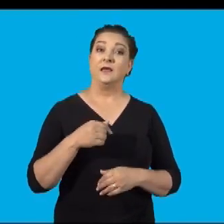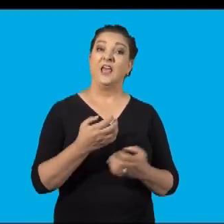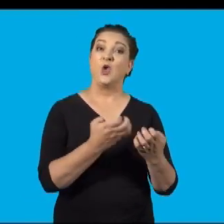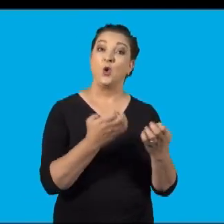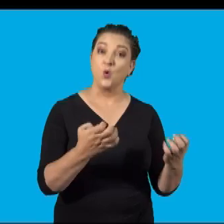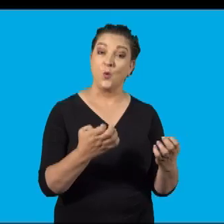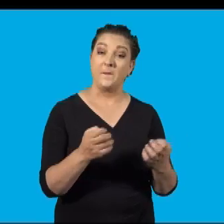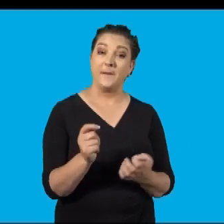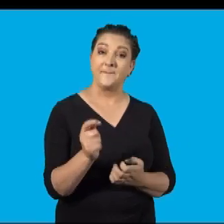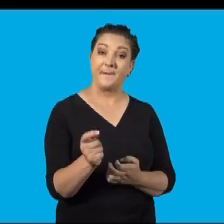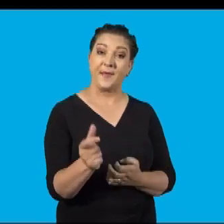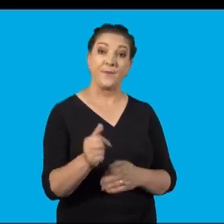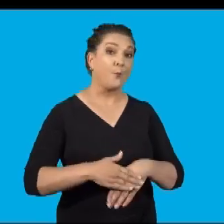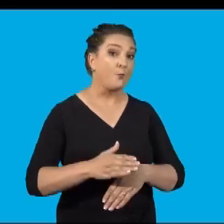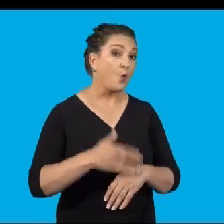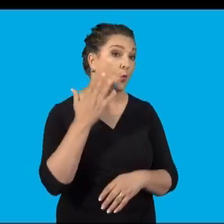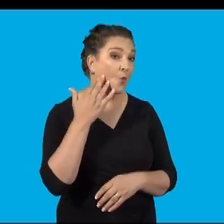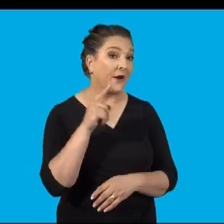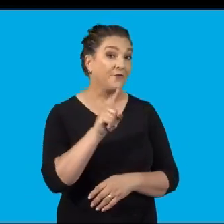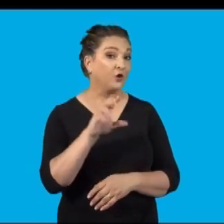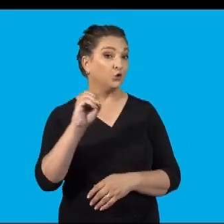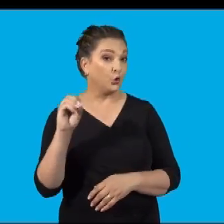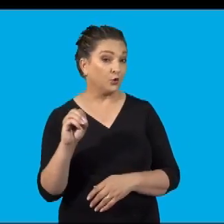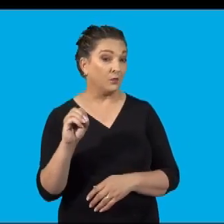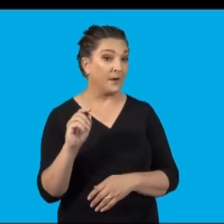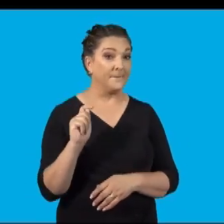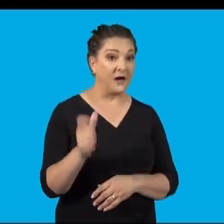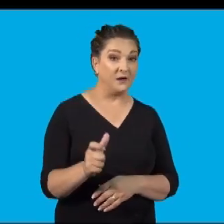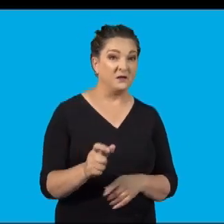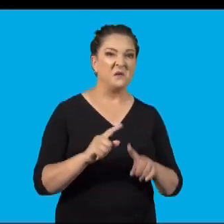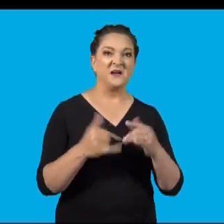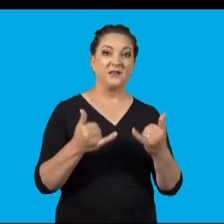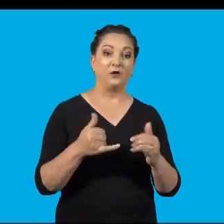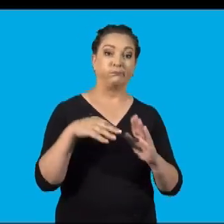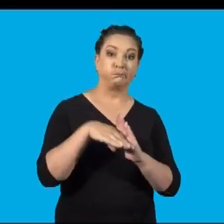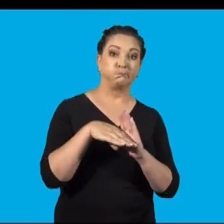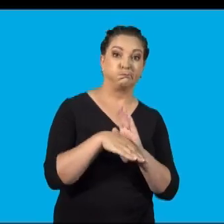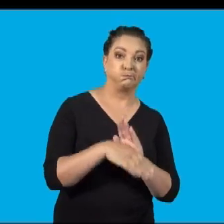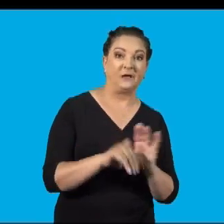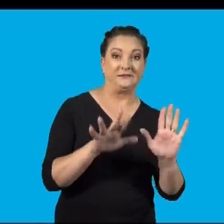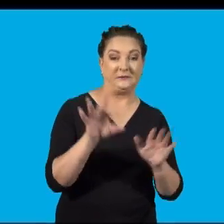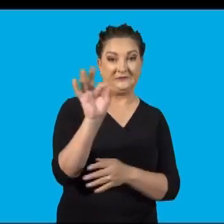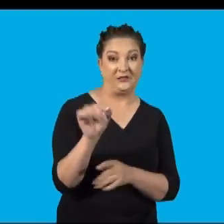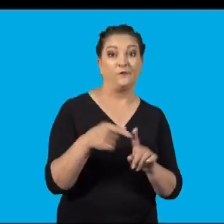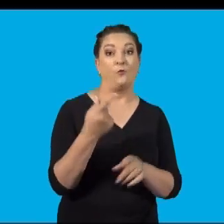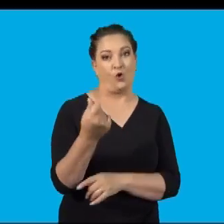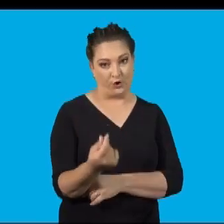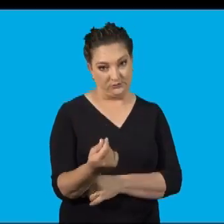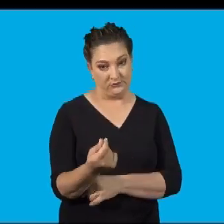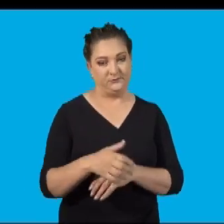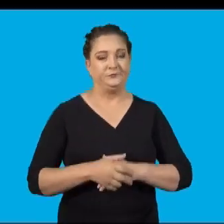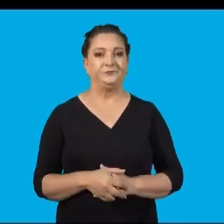told additional equipment was purchased on 1 October and equipment is depreciated at 10% on